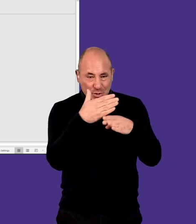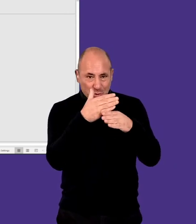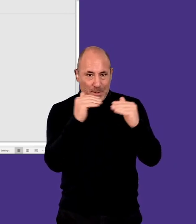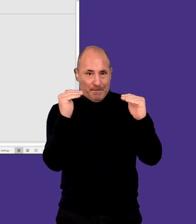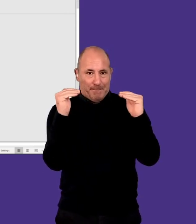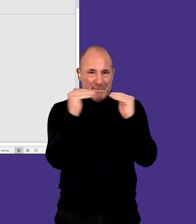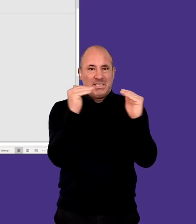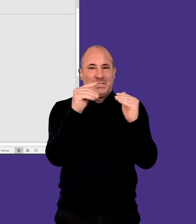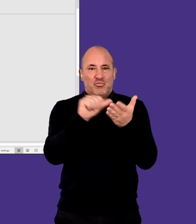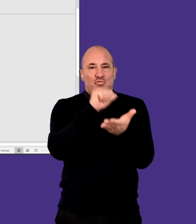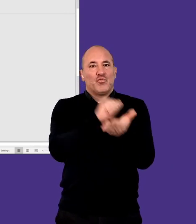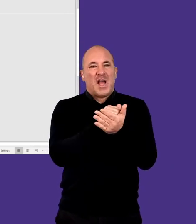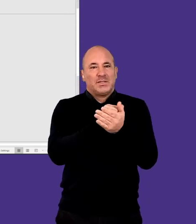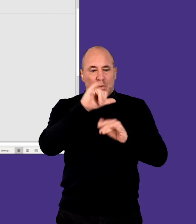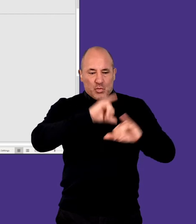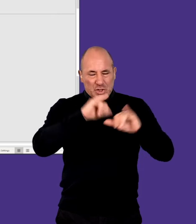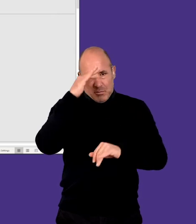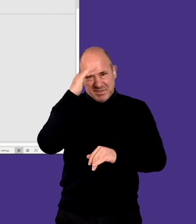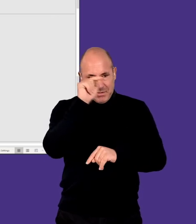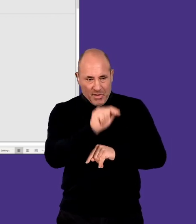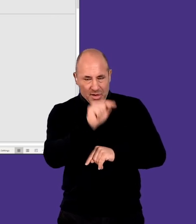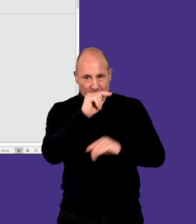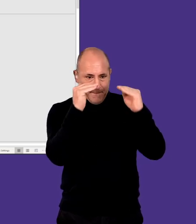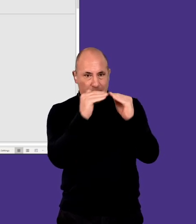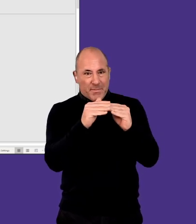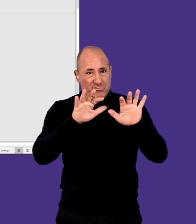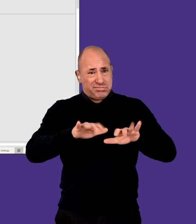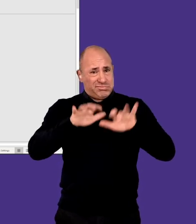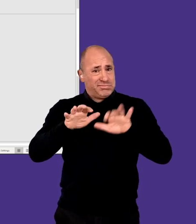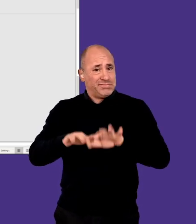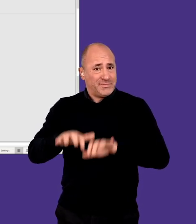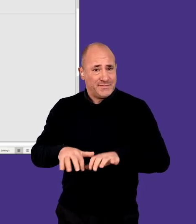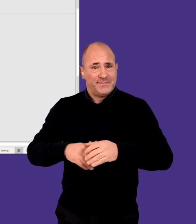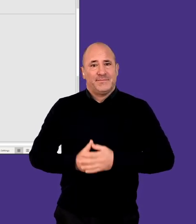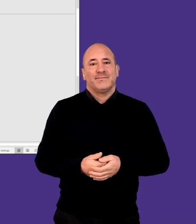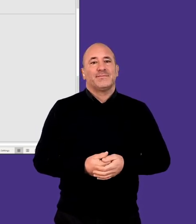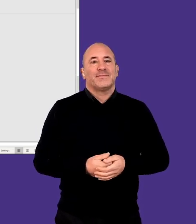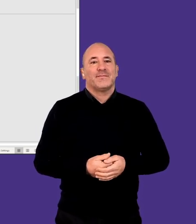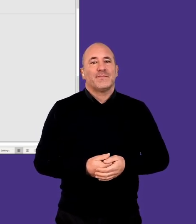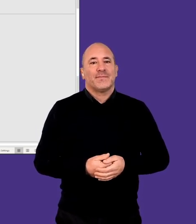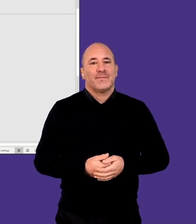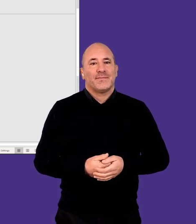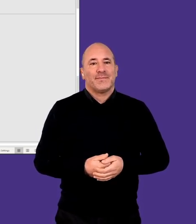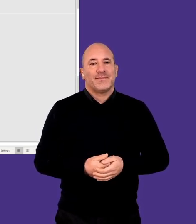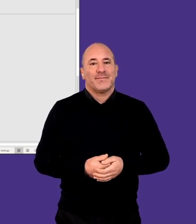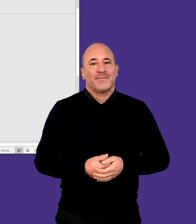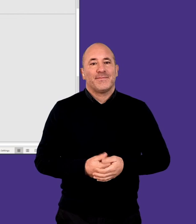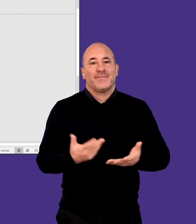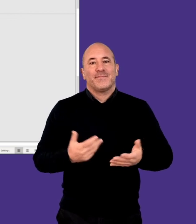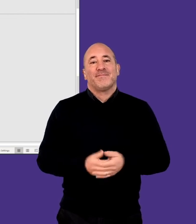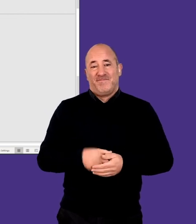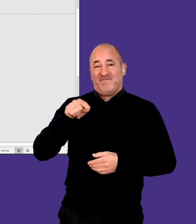you need to do is ensure that your actions align with the appropriate investment principle. Your